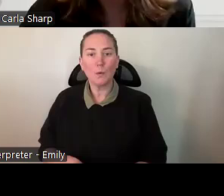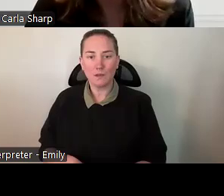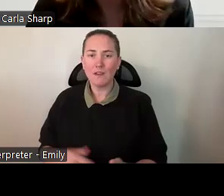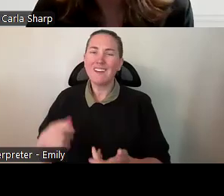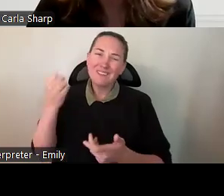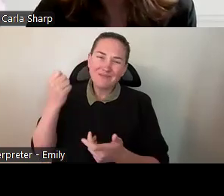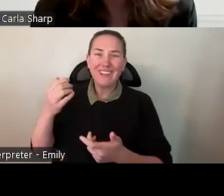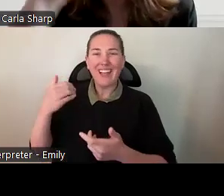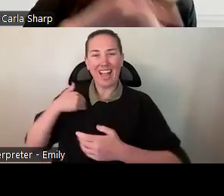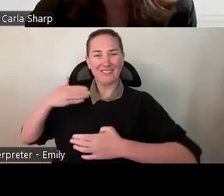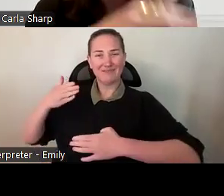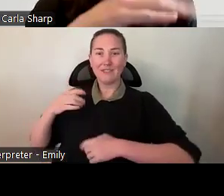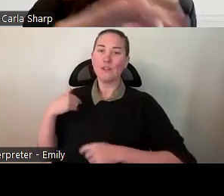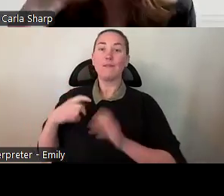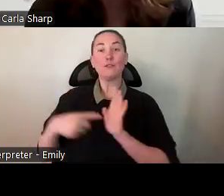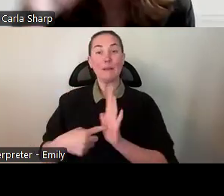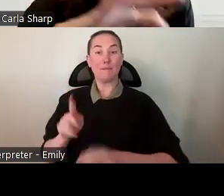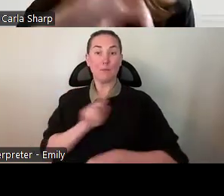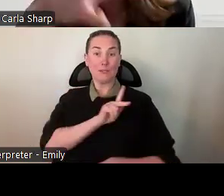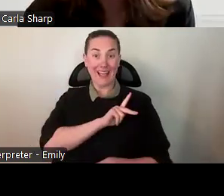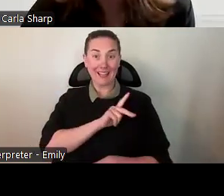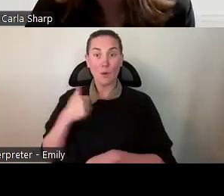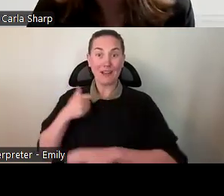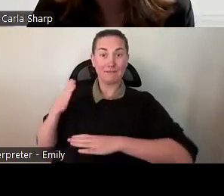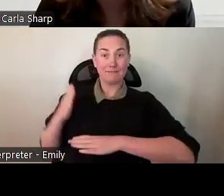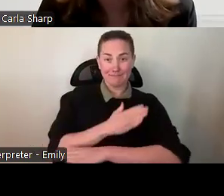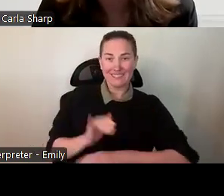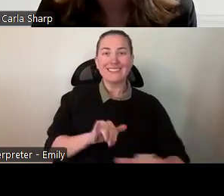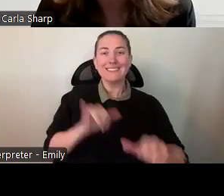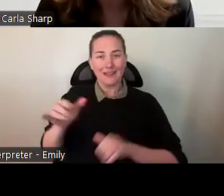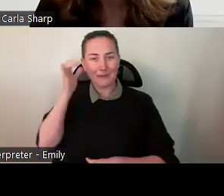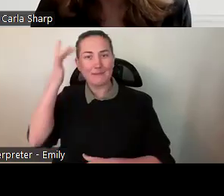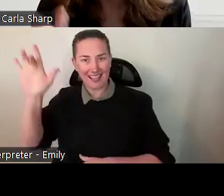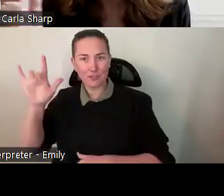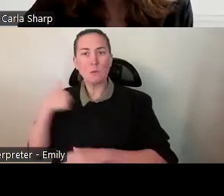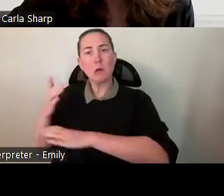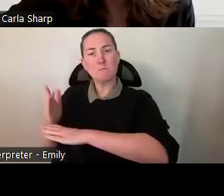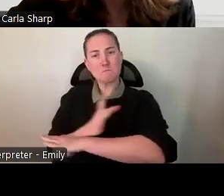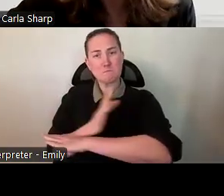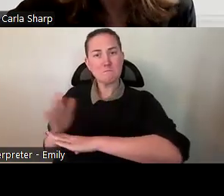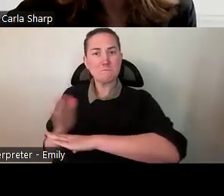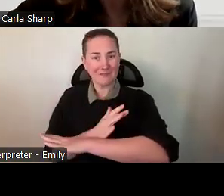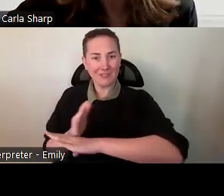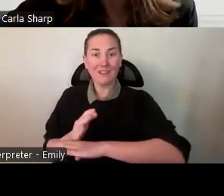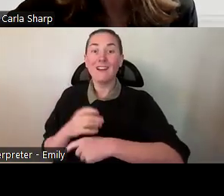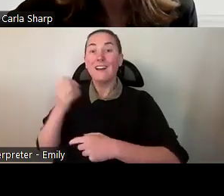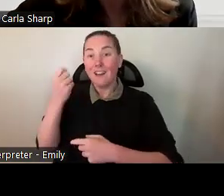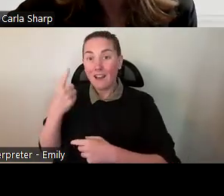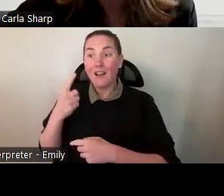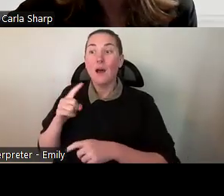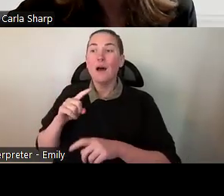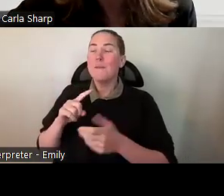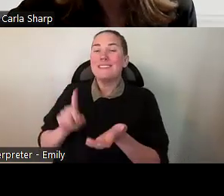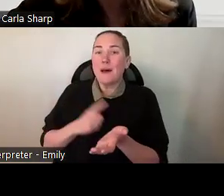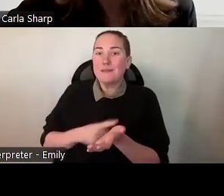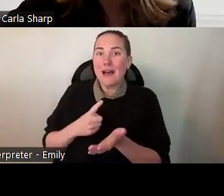sort of personality quotient, IQ, an intelligence quotient of some sort, but that we can then differ on the